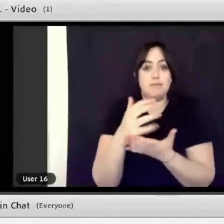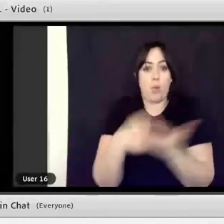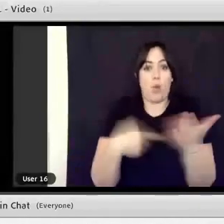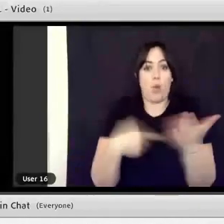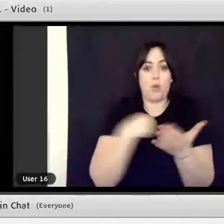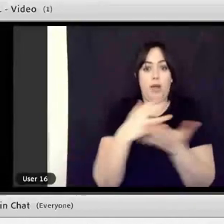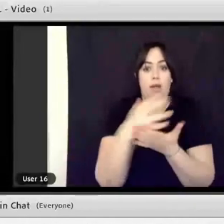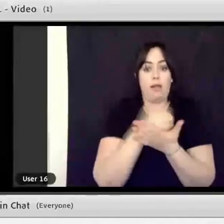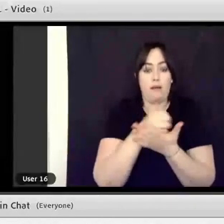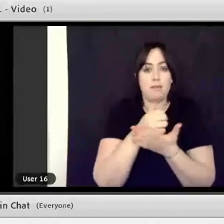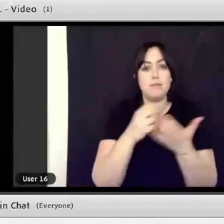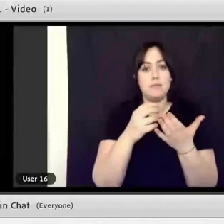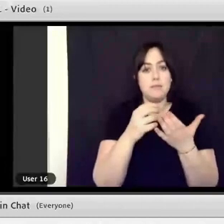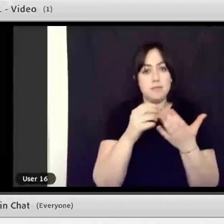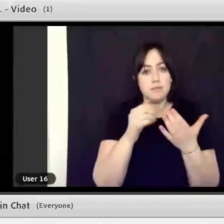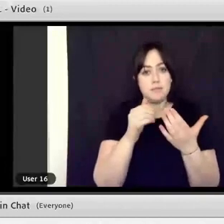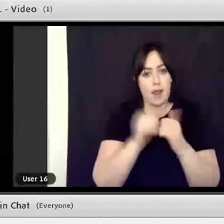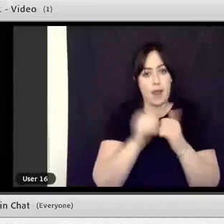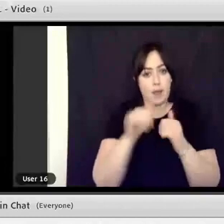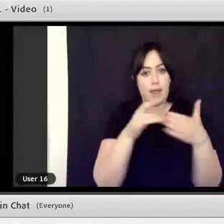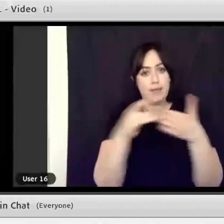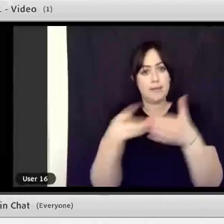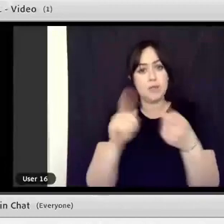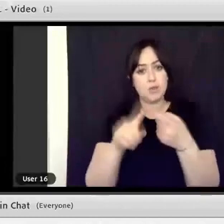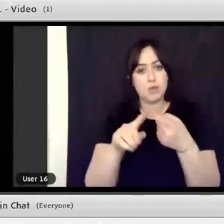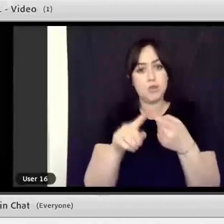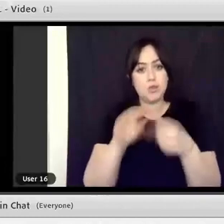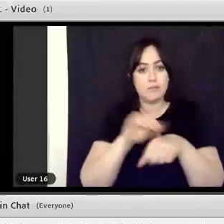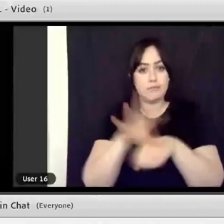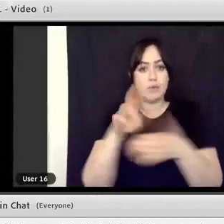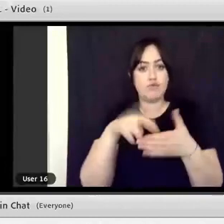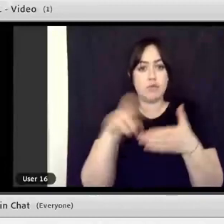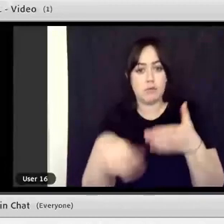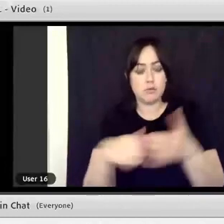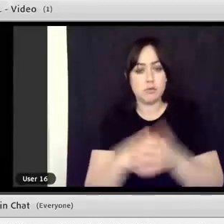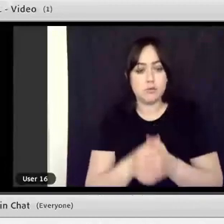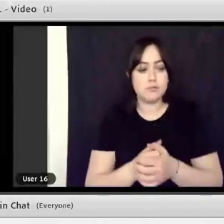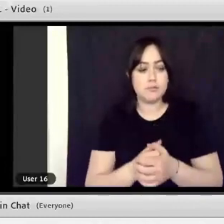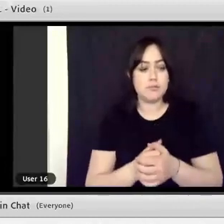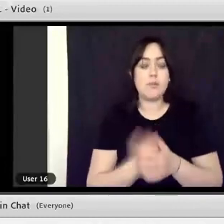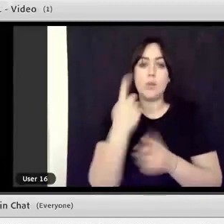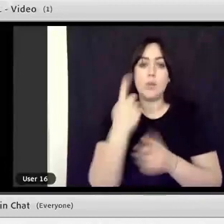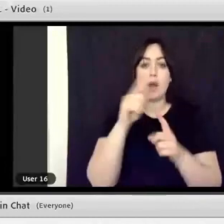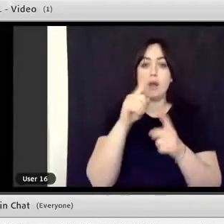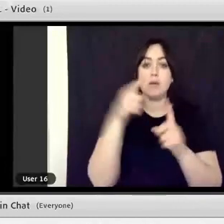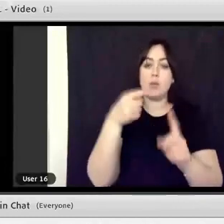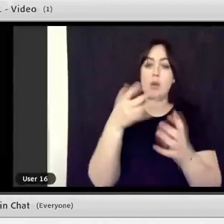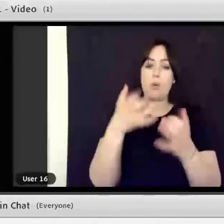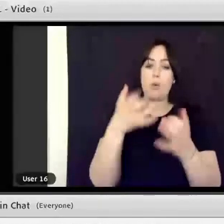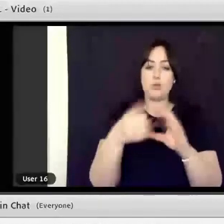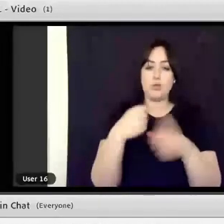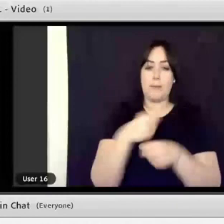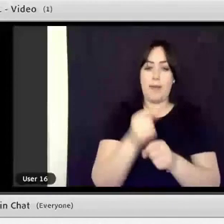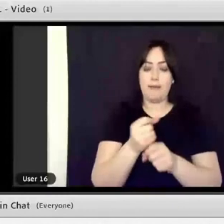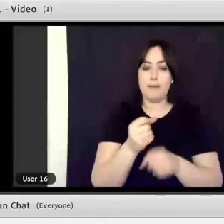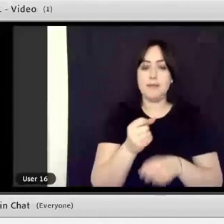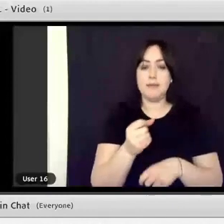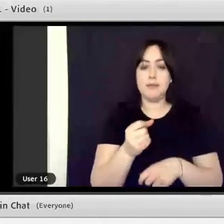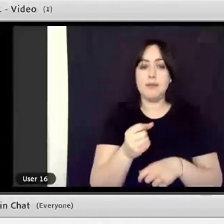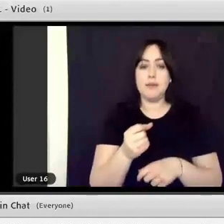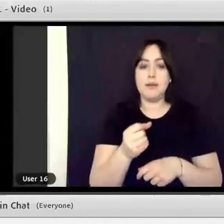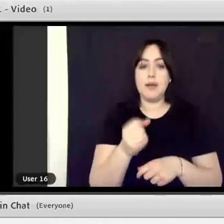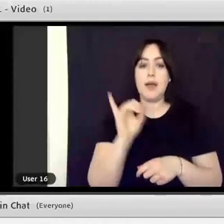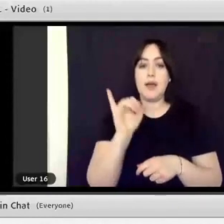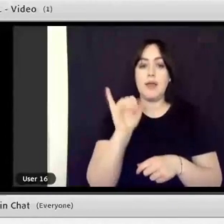I was going to make is an example that this idea of repetitive use of the tree, I'd even